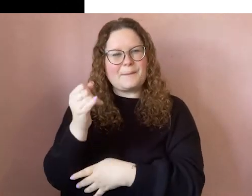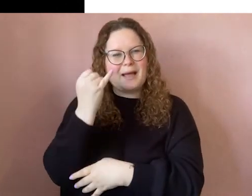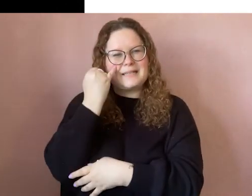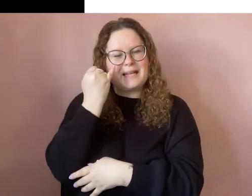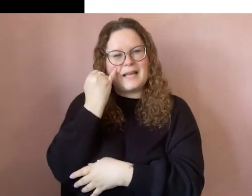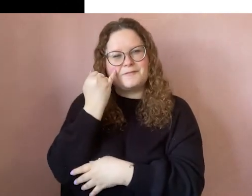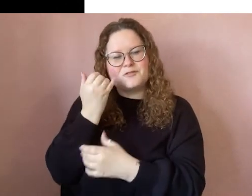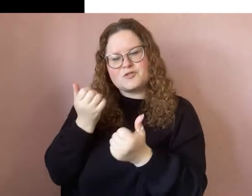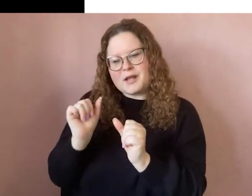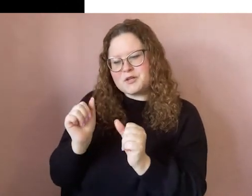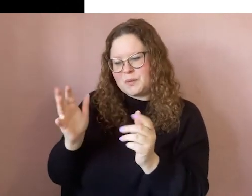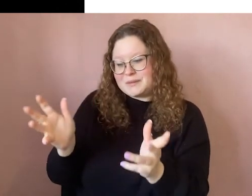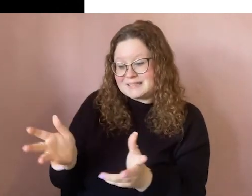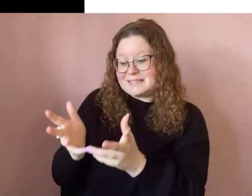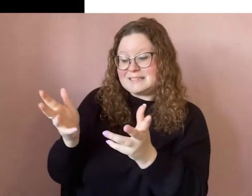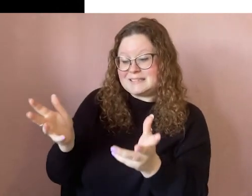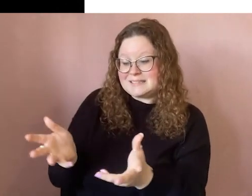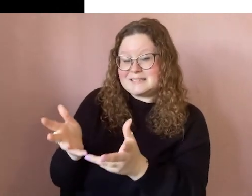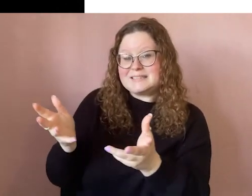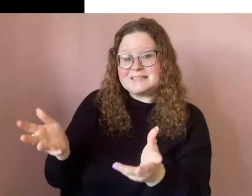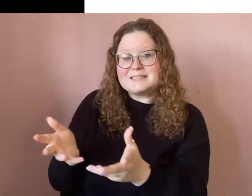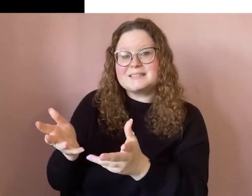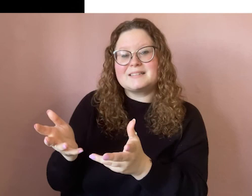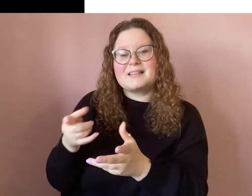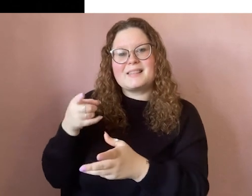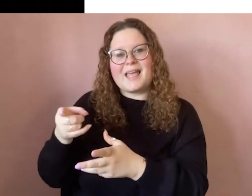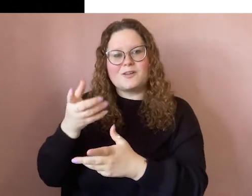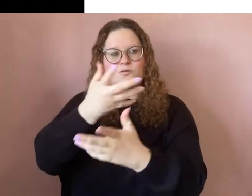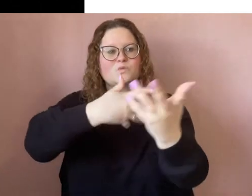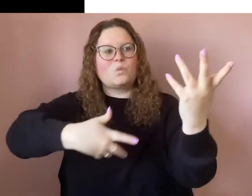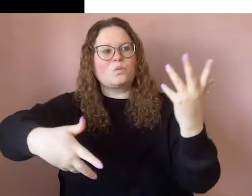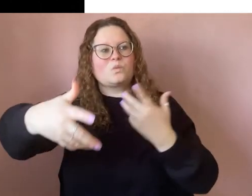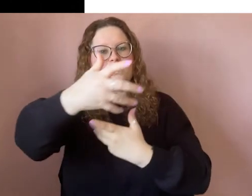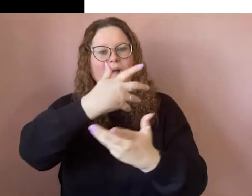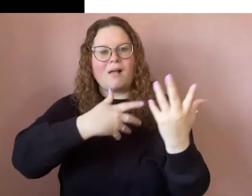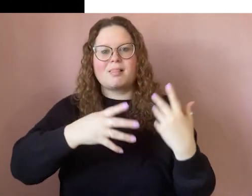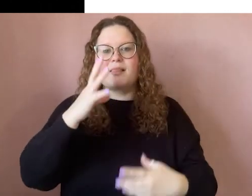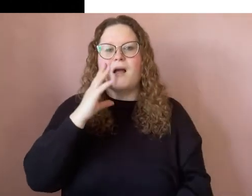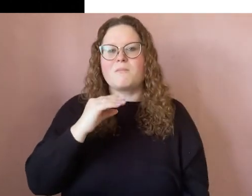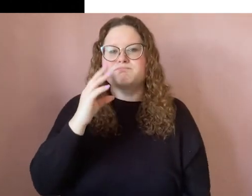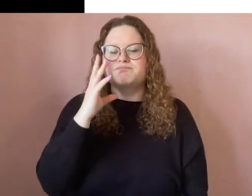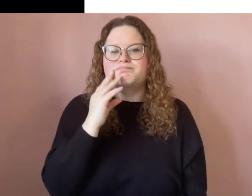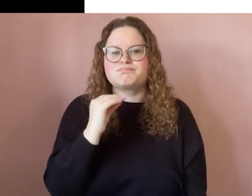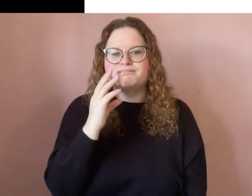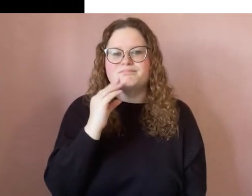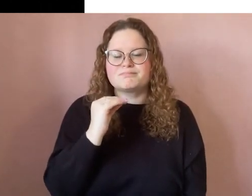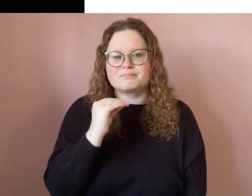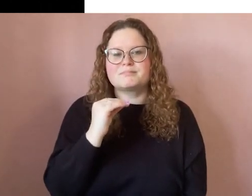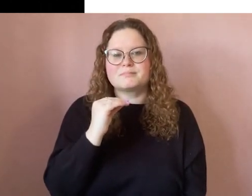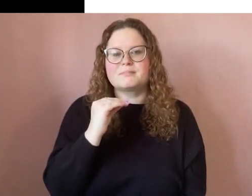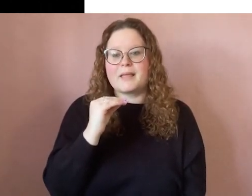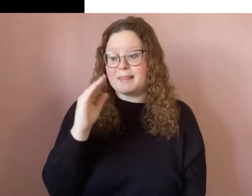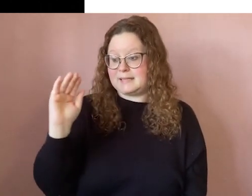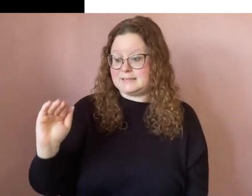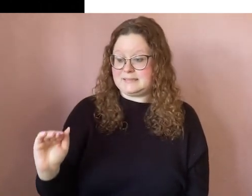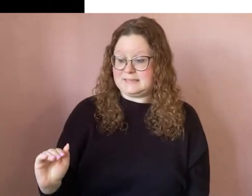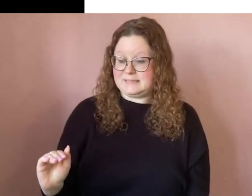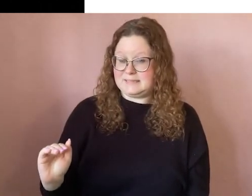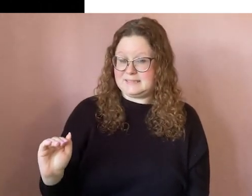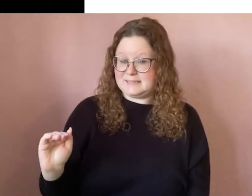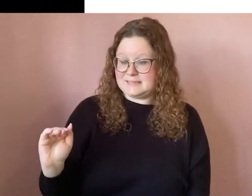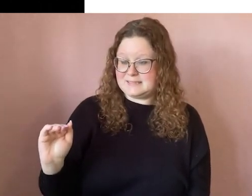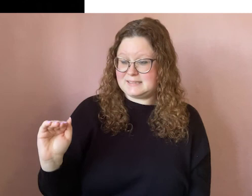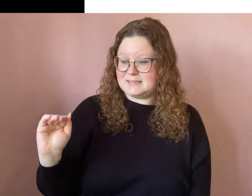these conditions develop in youth, in childhood, really. So we know that as part of the upbringing